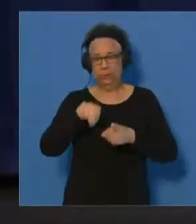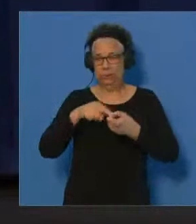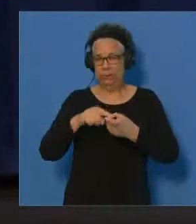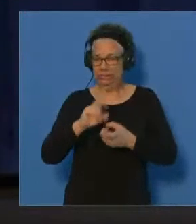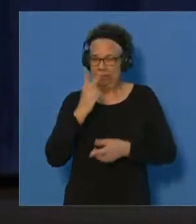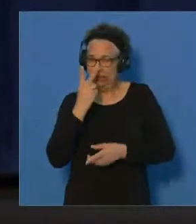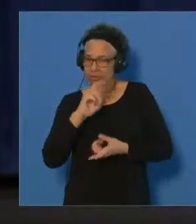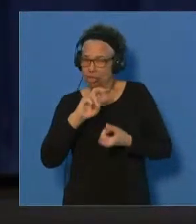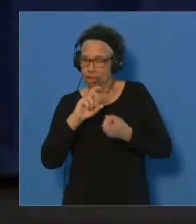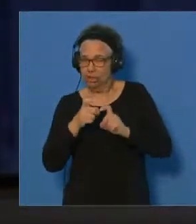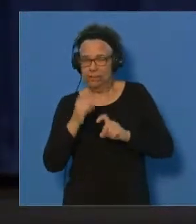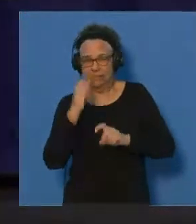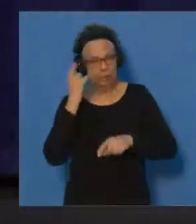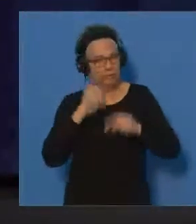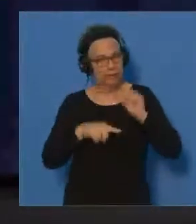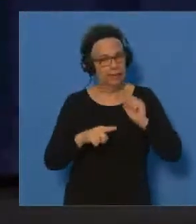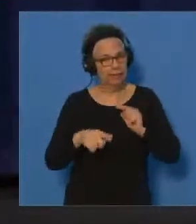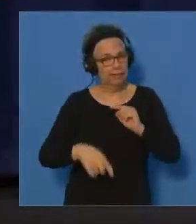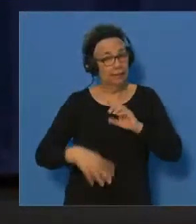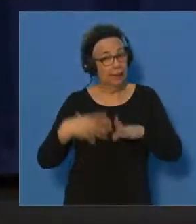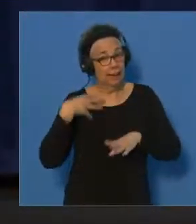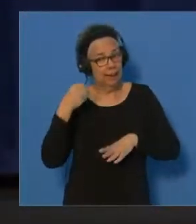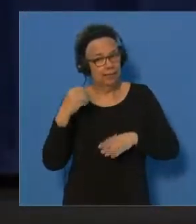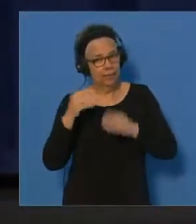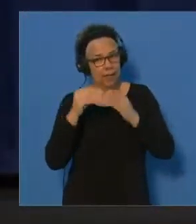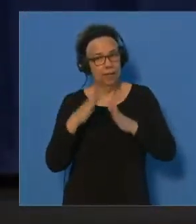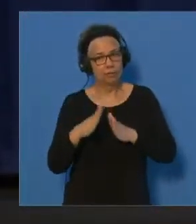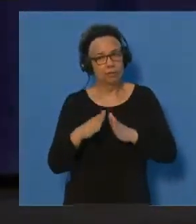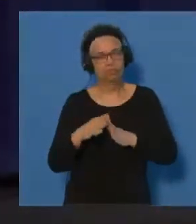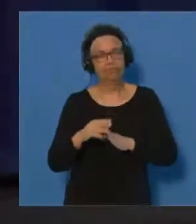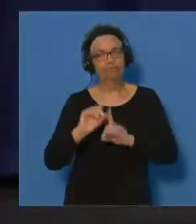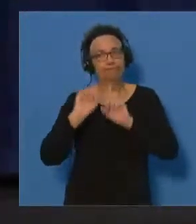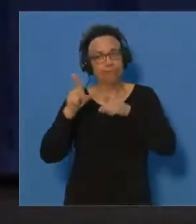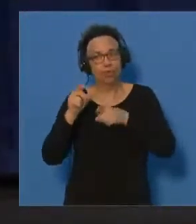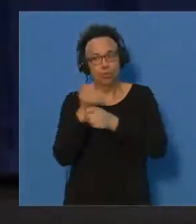if you can, get out of the house to a safe place.